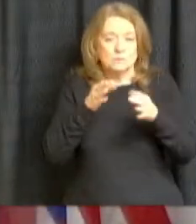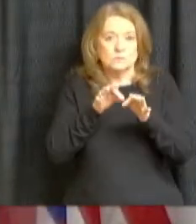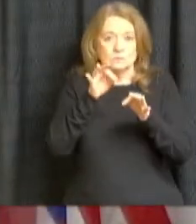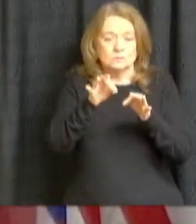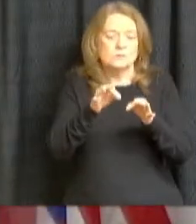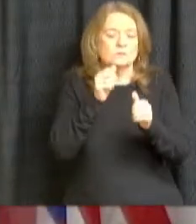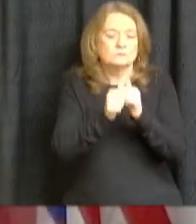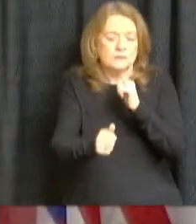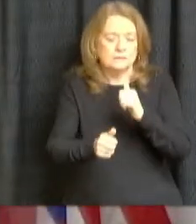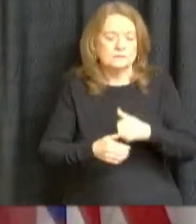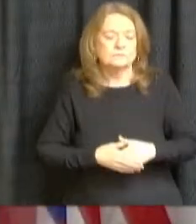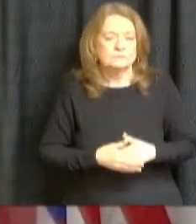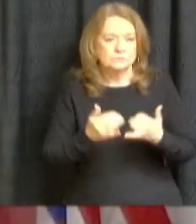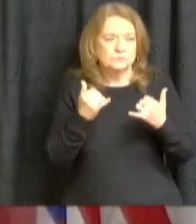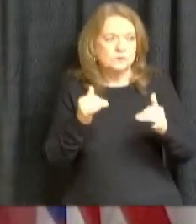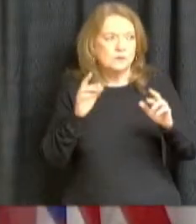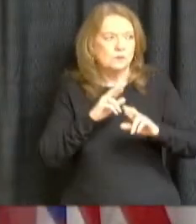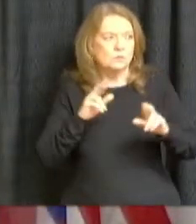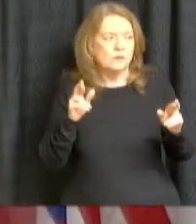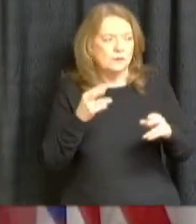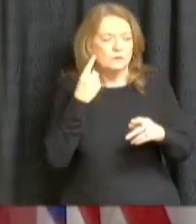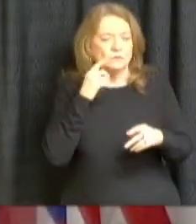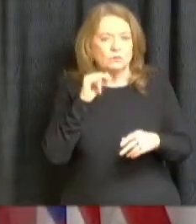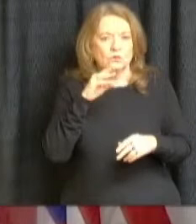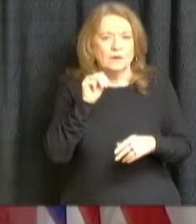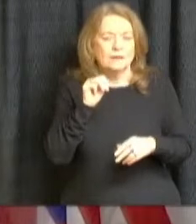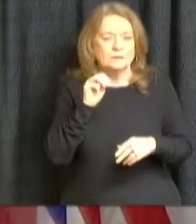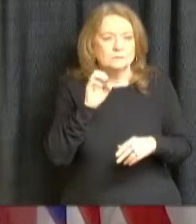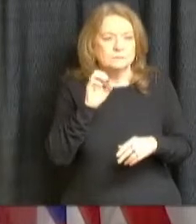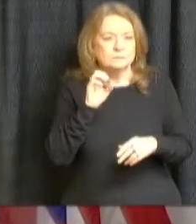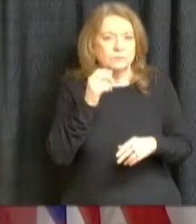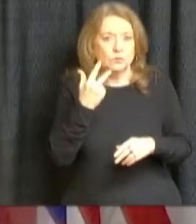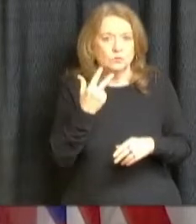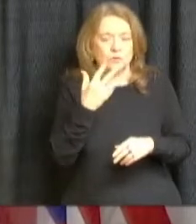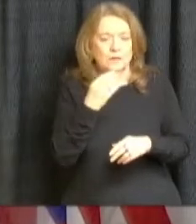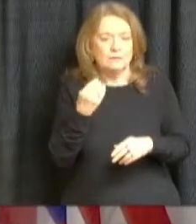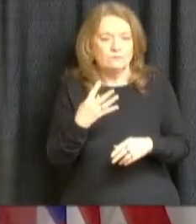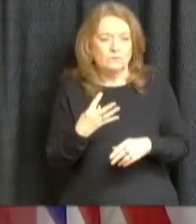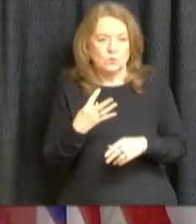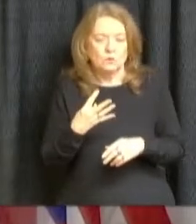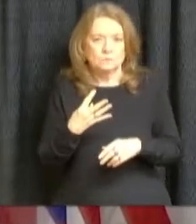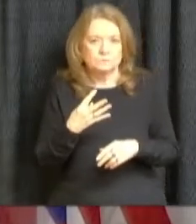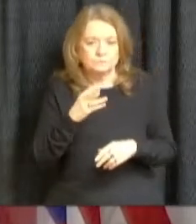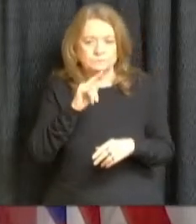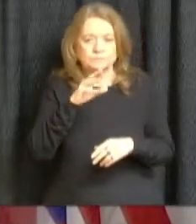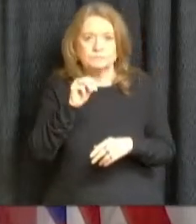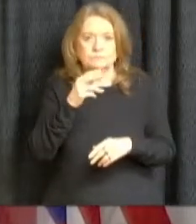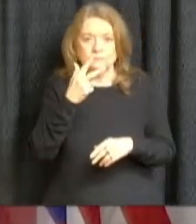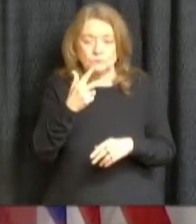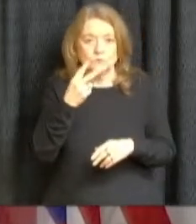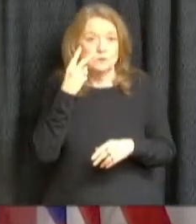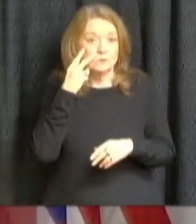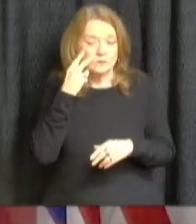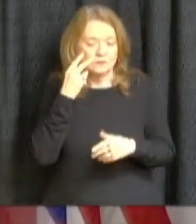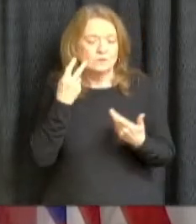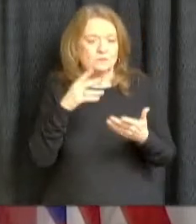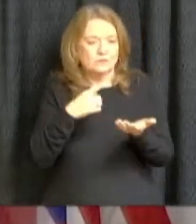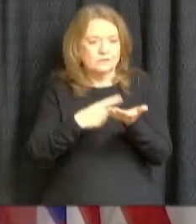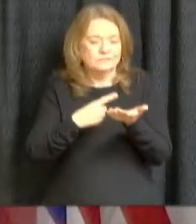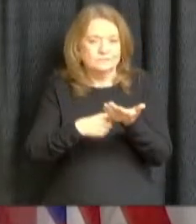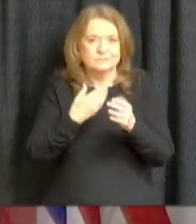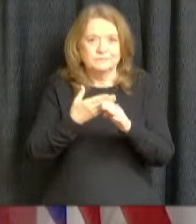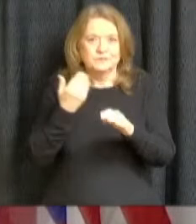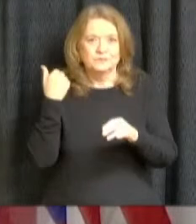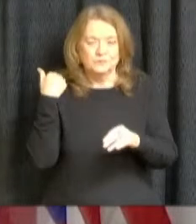is adopted. We are now ready for items 3 and 4. Items 3, you see, we've been down this road